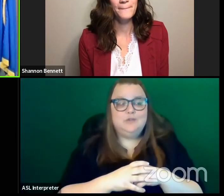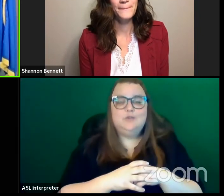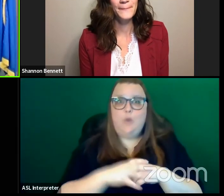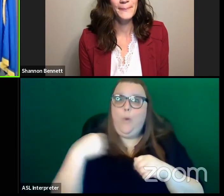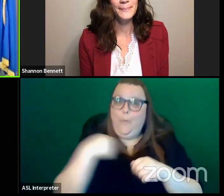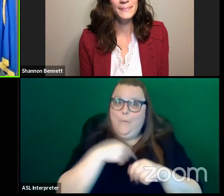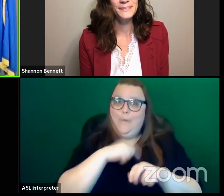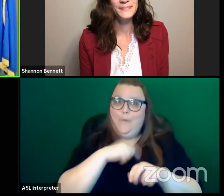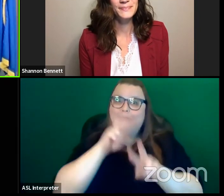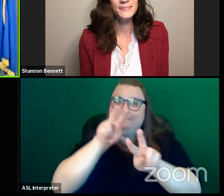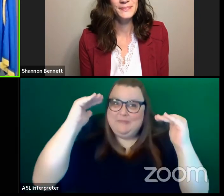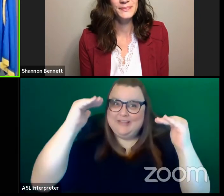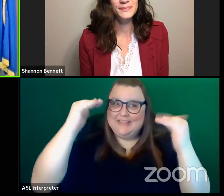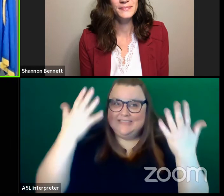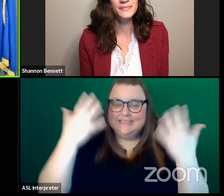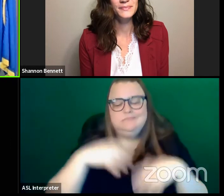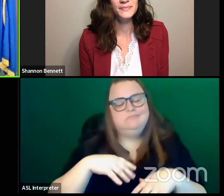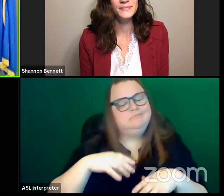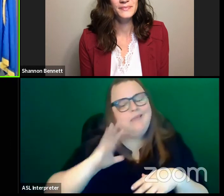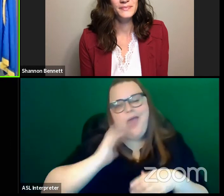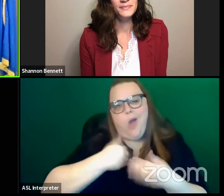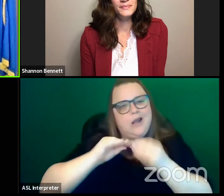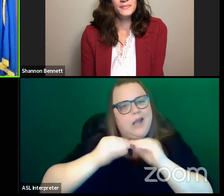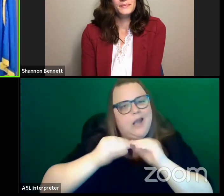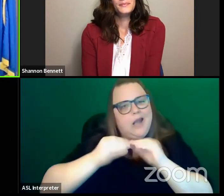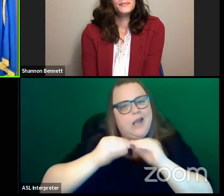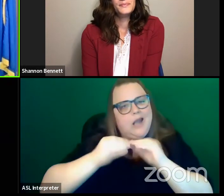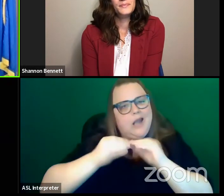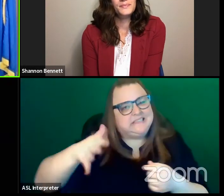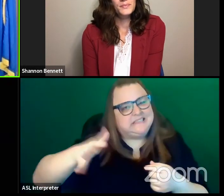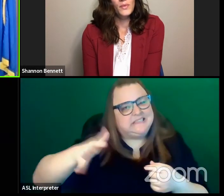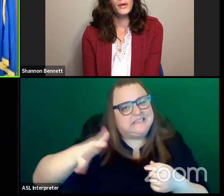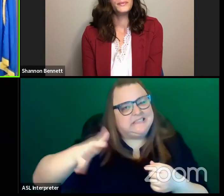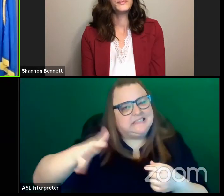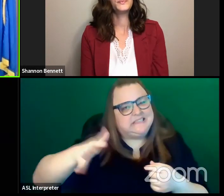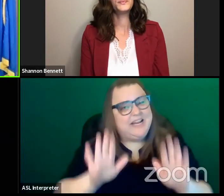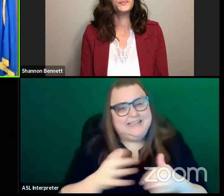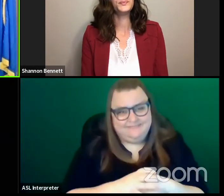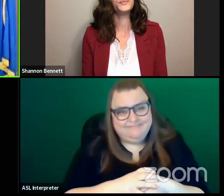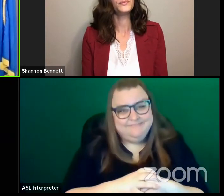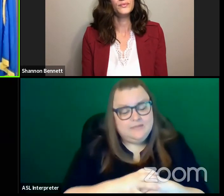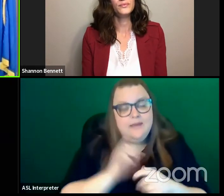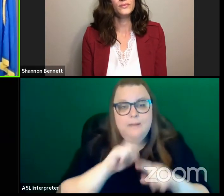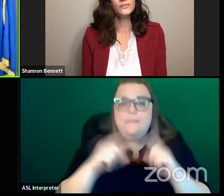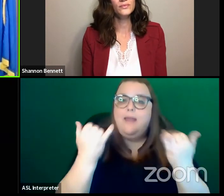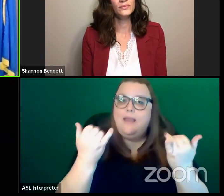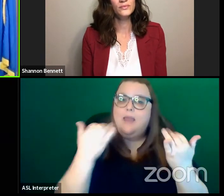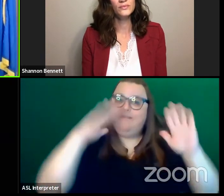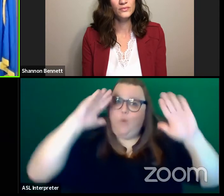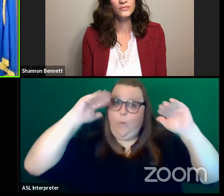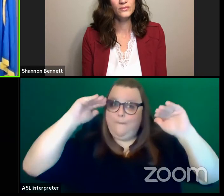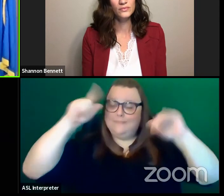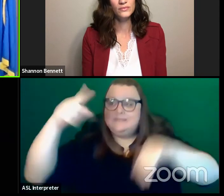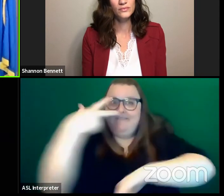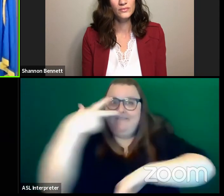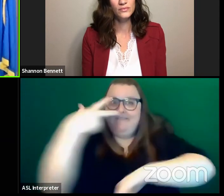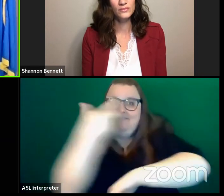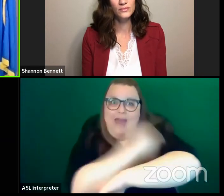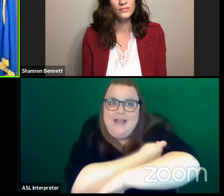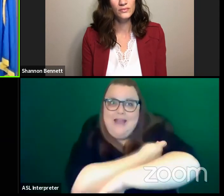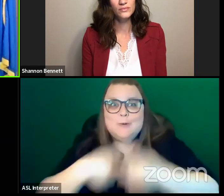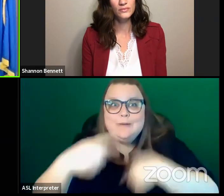Our numbers haven't been great. I get that. Everybody understands that. But we have hope now. A vaccine is coming. Within